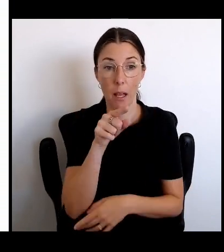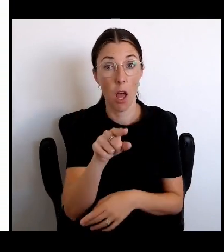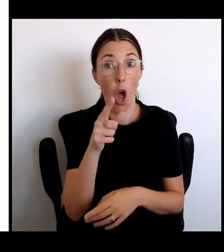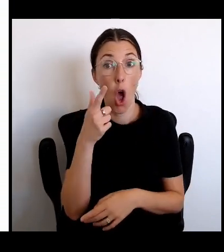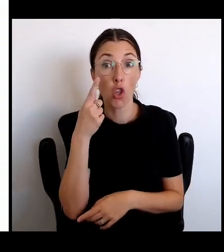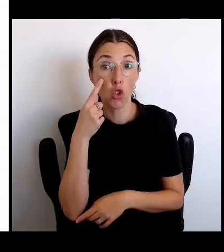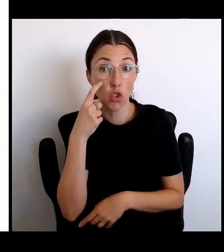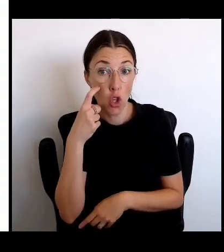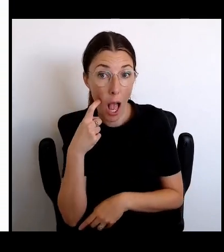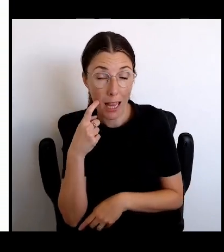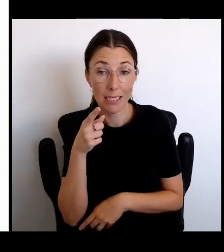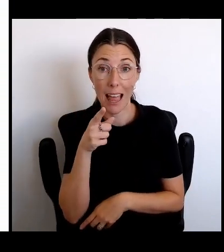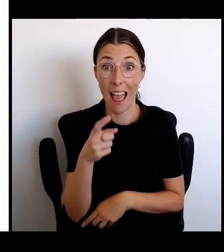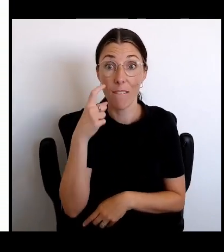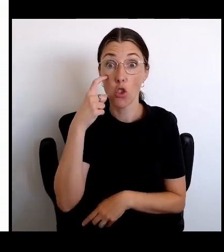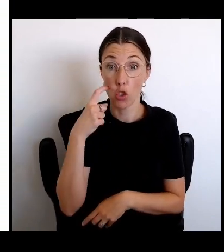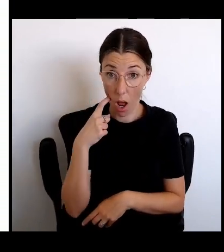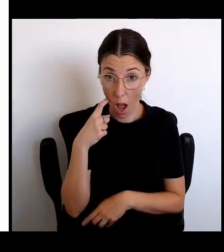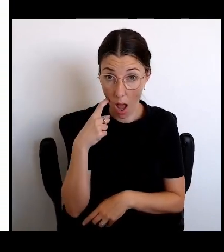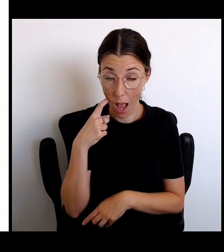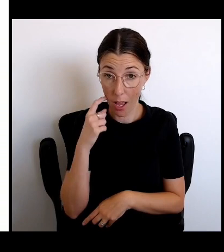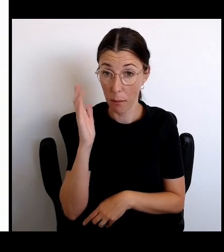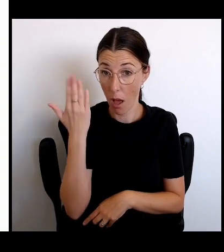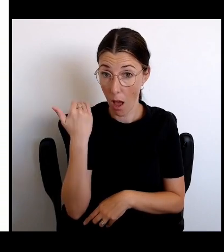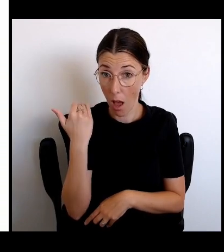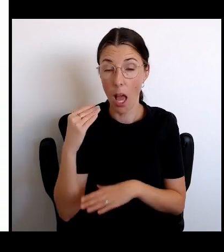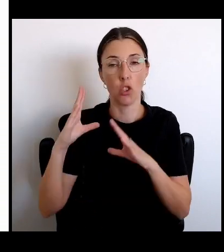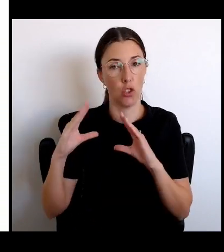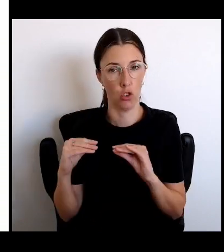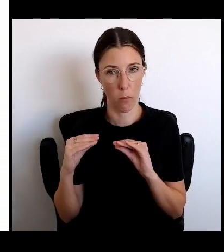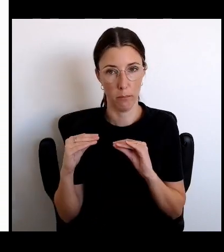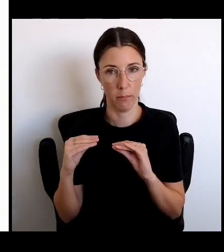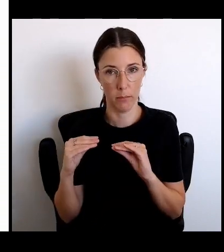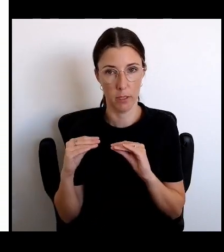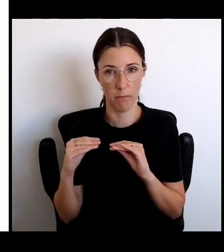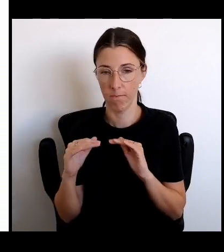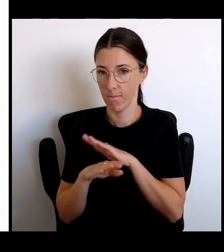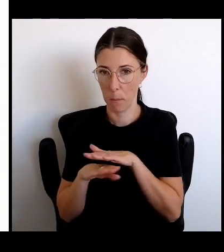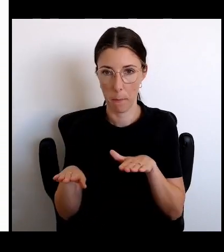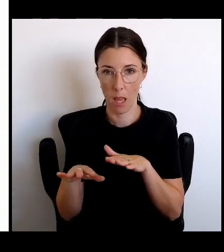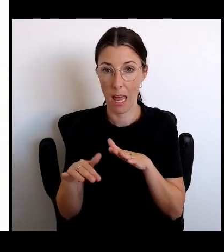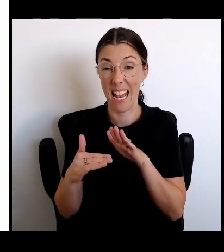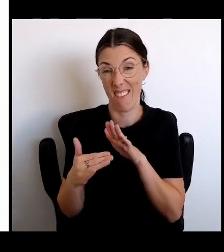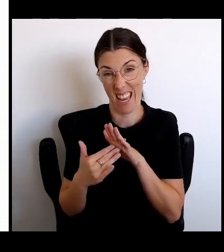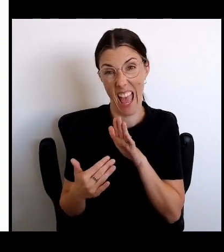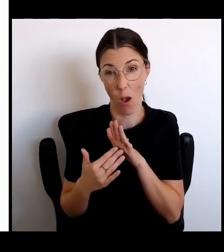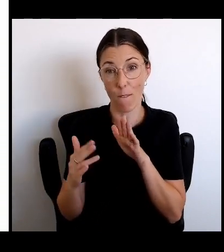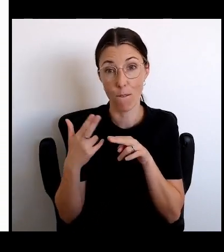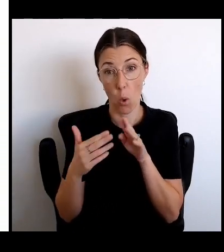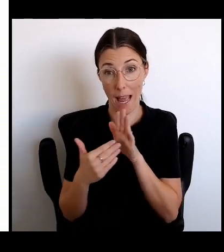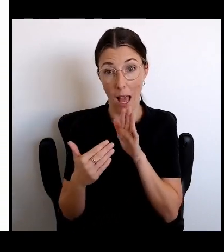and they've stopped for now. So at the moment, they haven't vaped in the last few months.